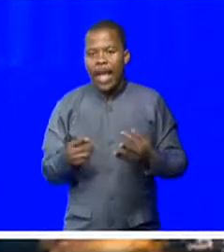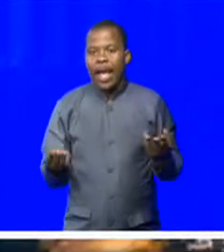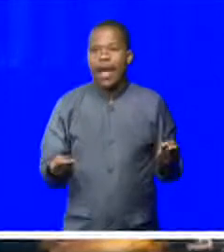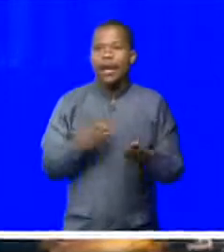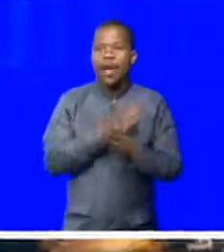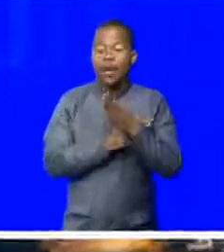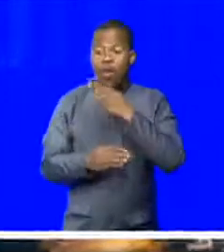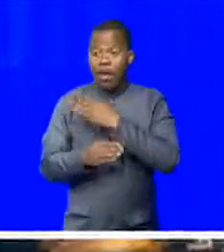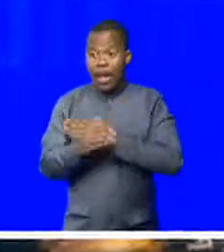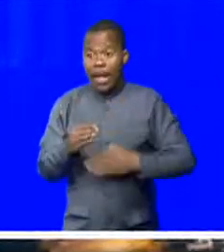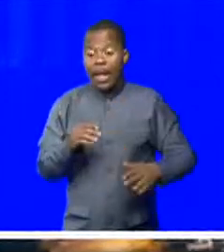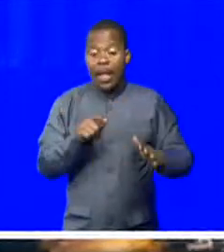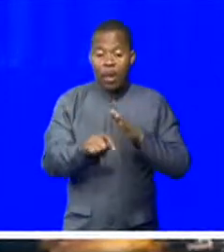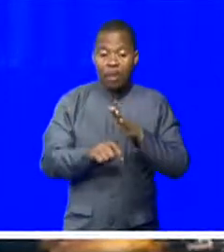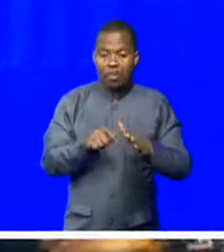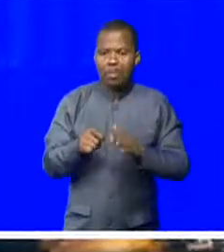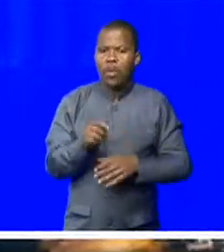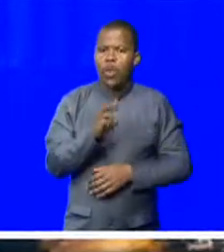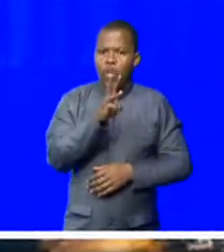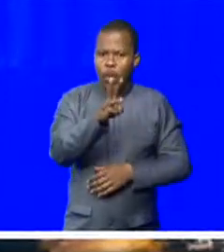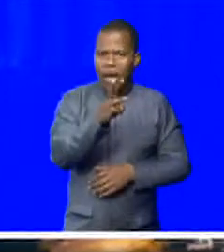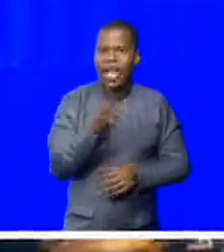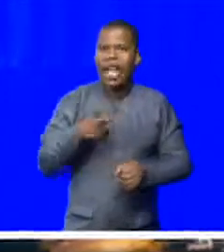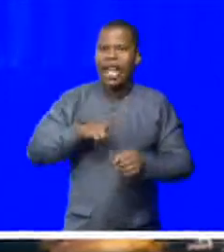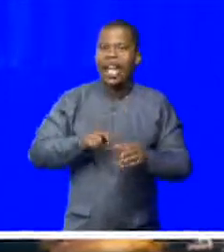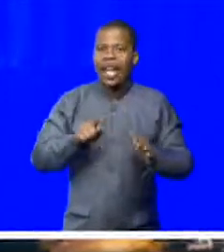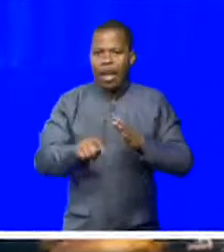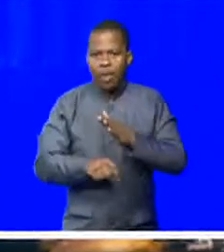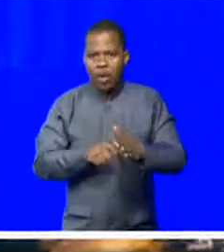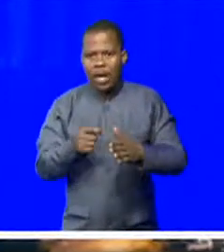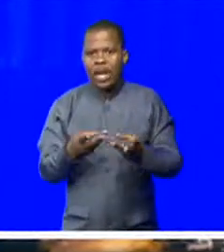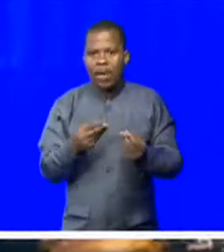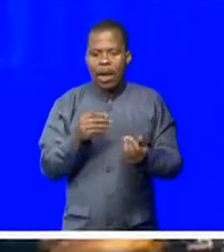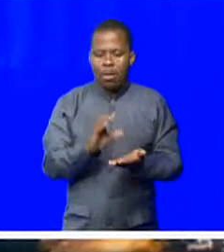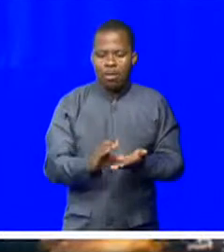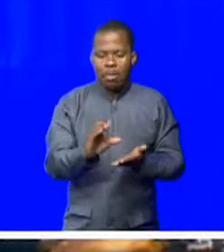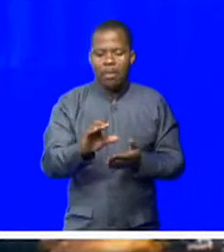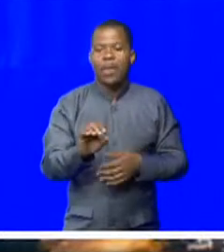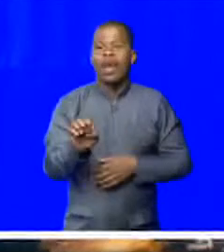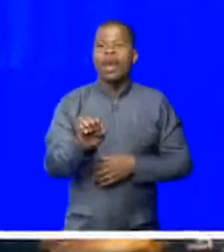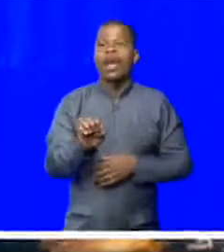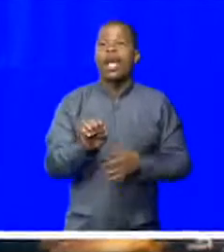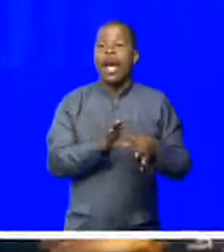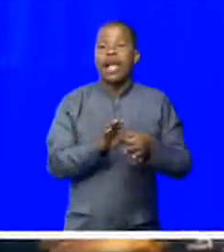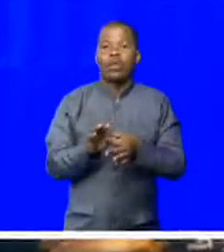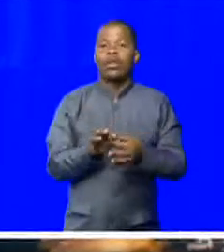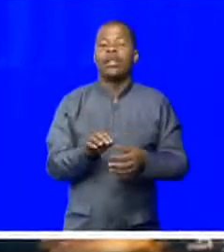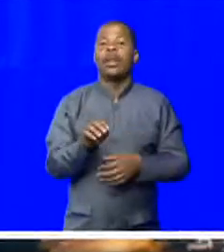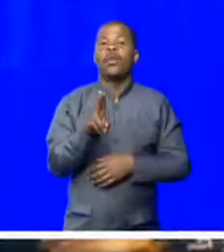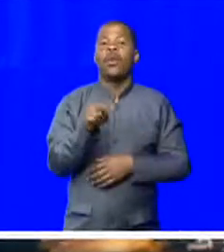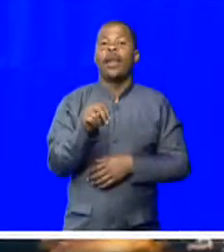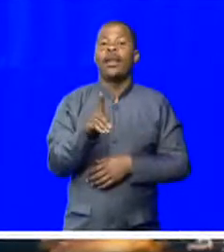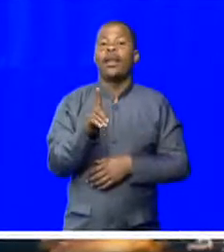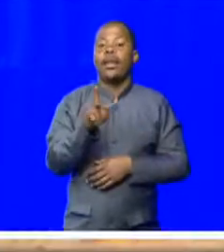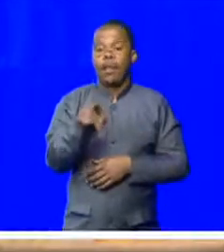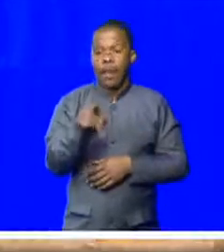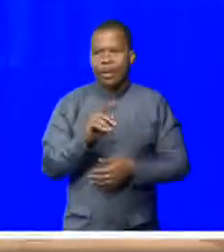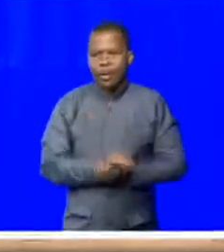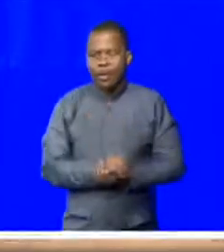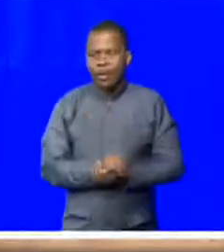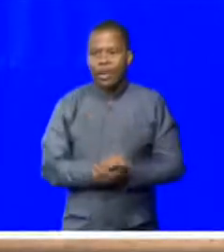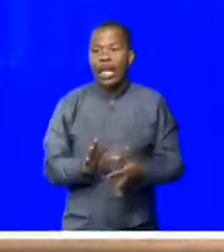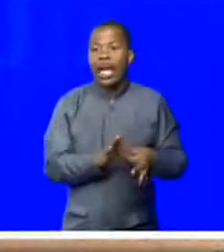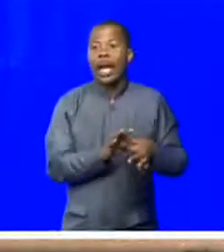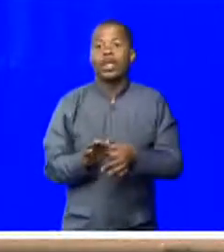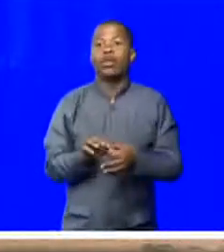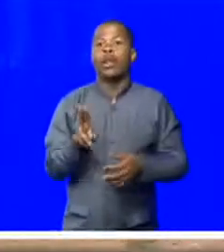disabilities, has been officially unveiled. This project is funded by United Nations Development Programme, UNDP. The